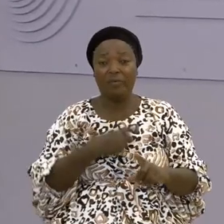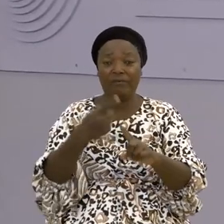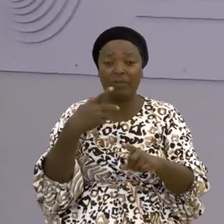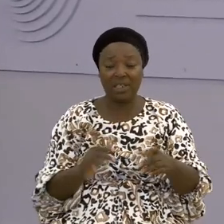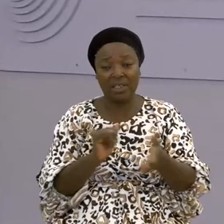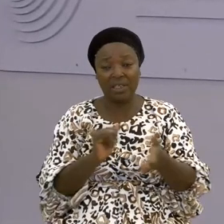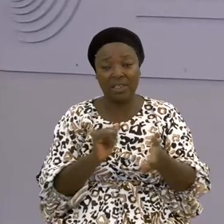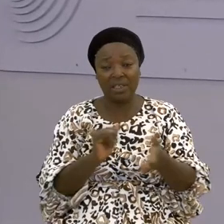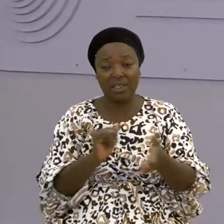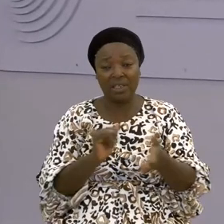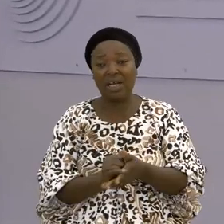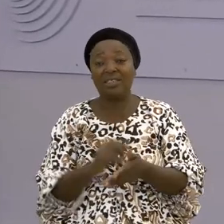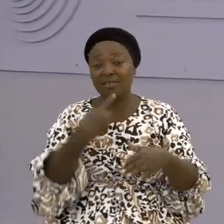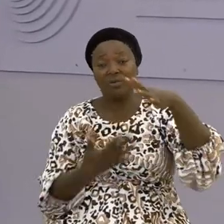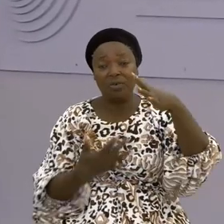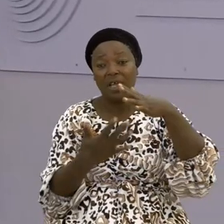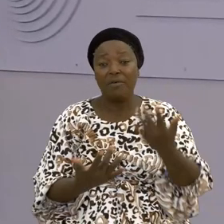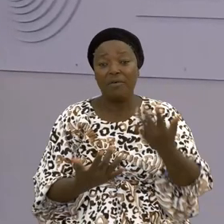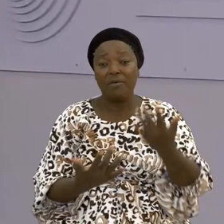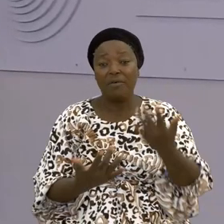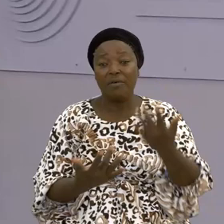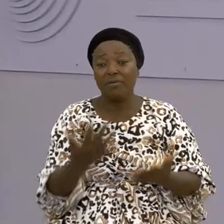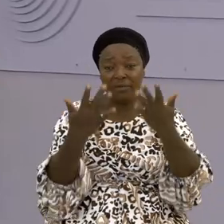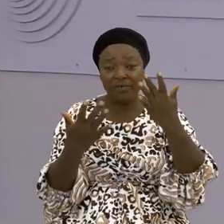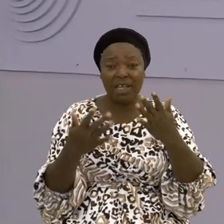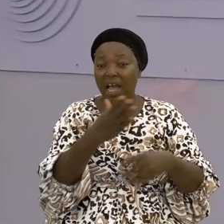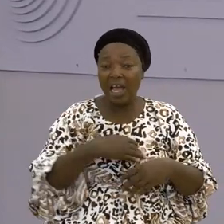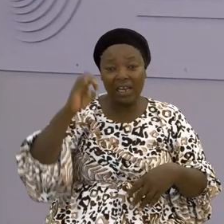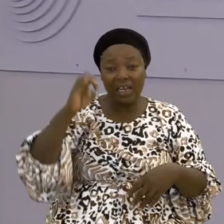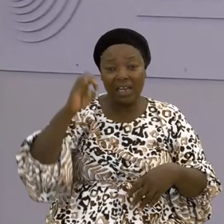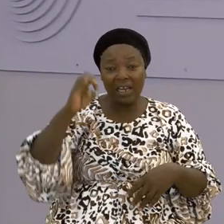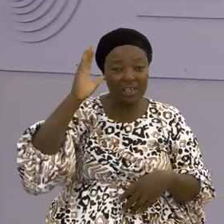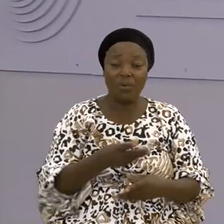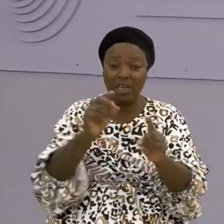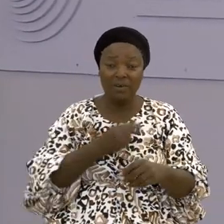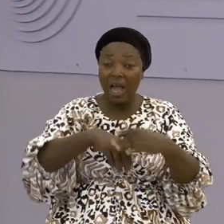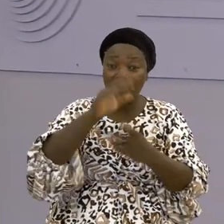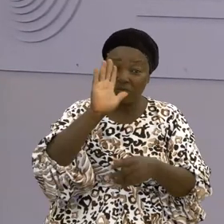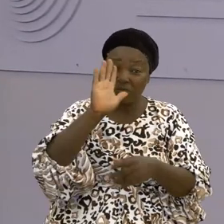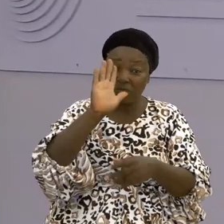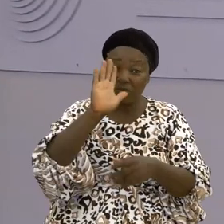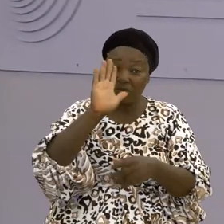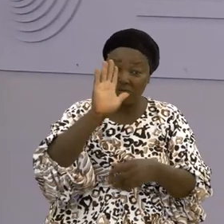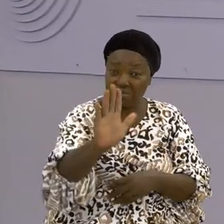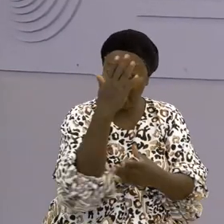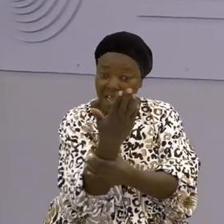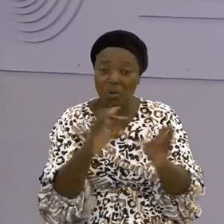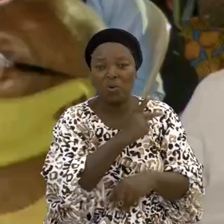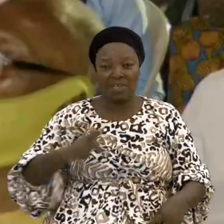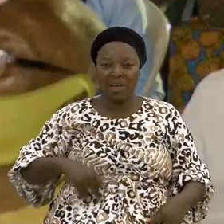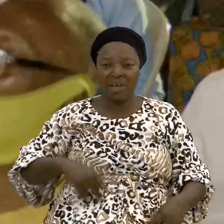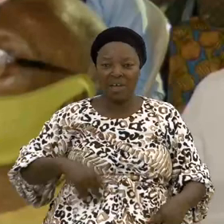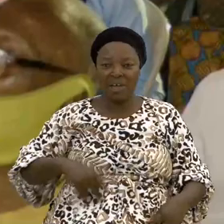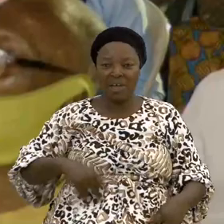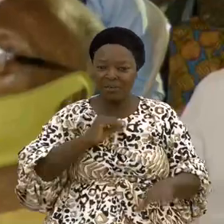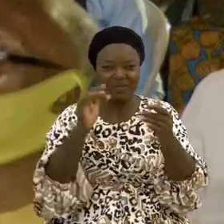fiery furnace. And he will deliver us out of your hand, O king. I want to pass that across